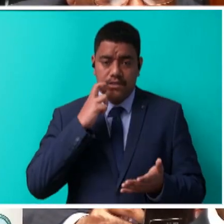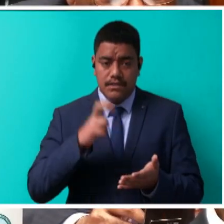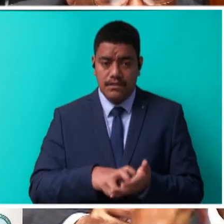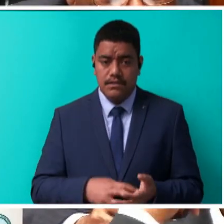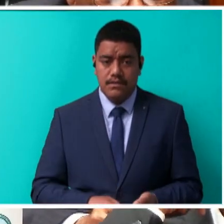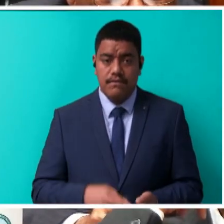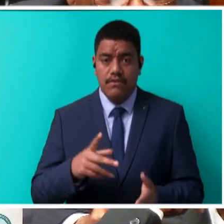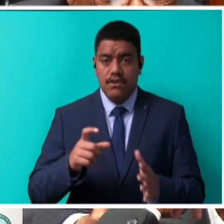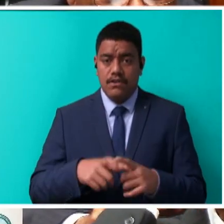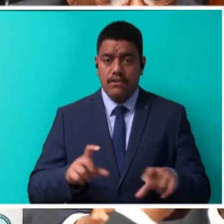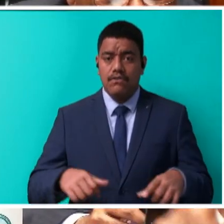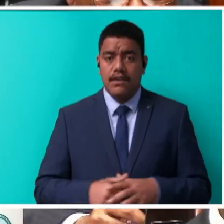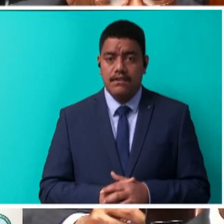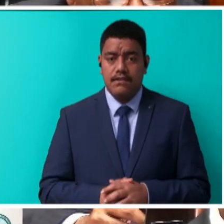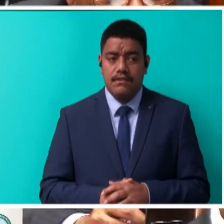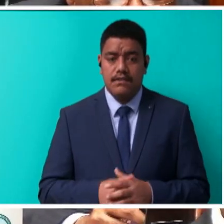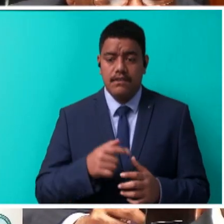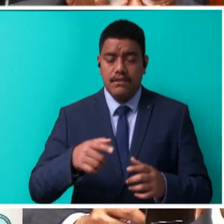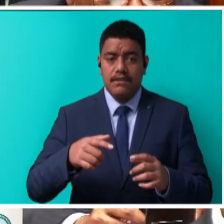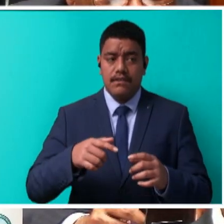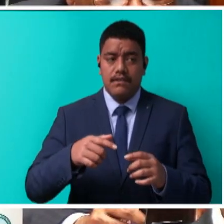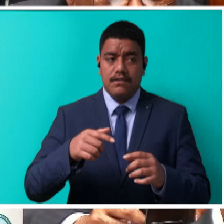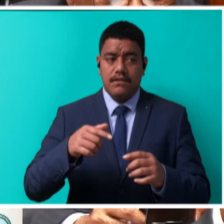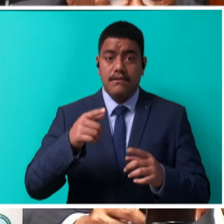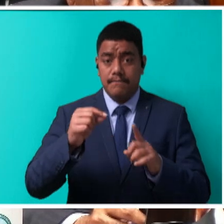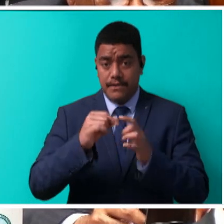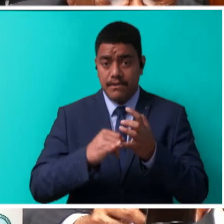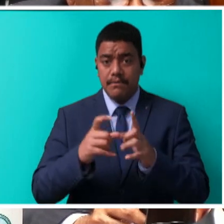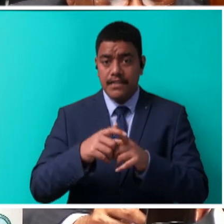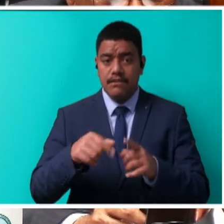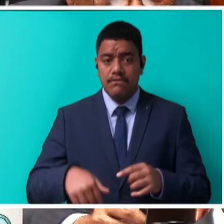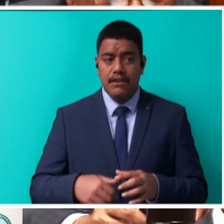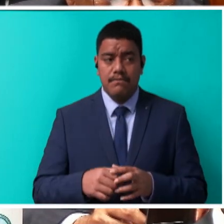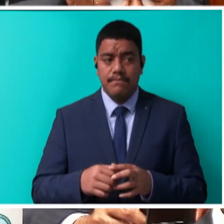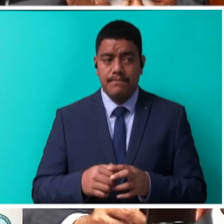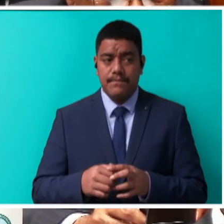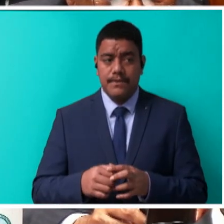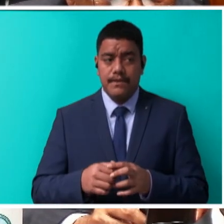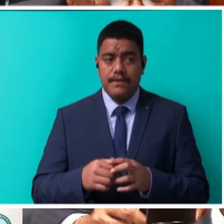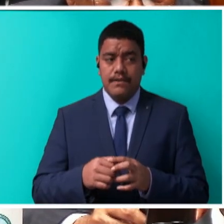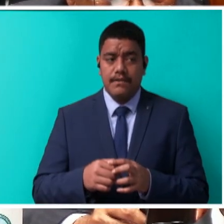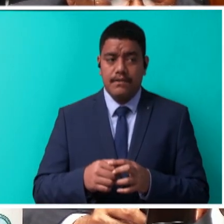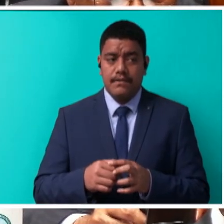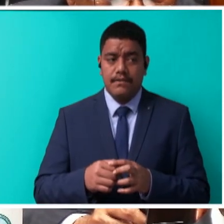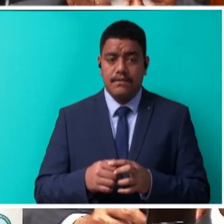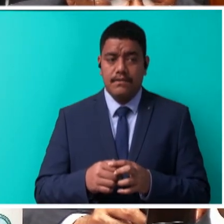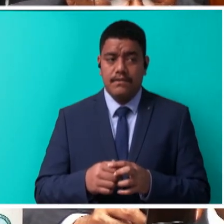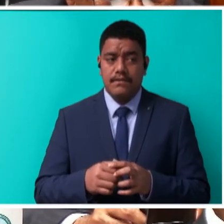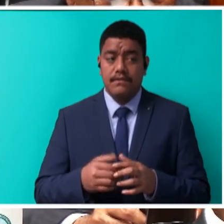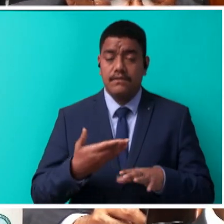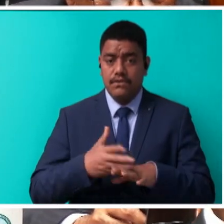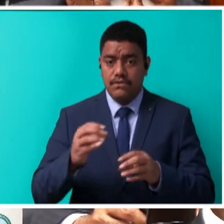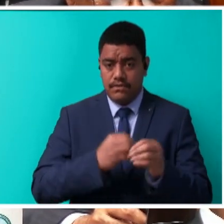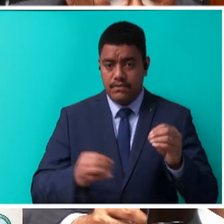workstations for court support staff, renovated PSDT, transport and disciplinary unit offices, new offices